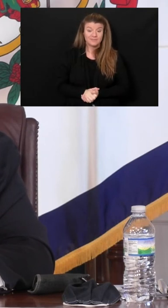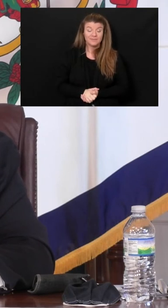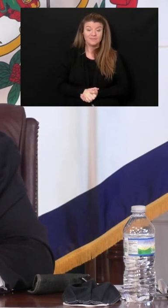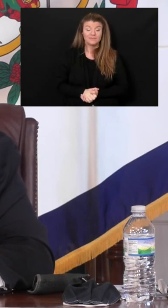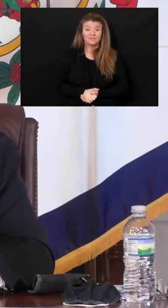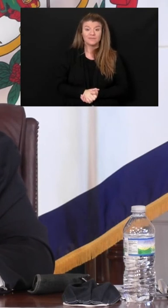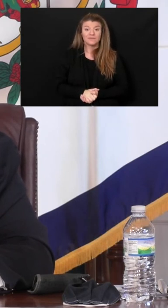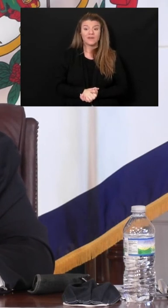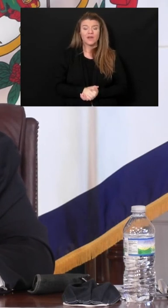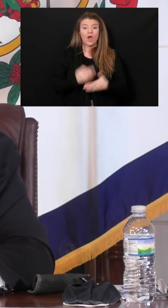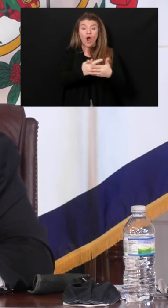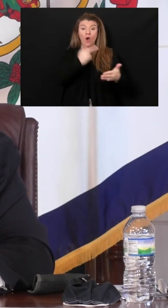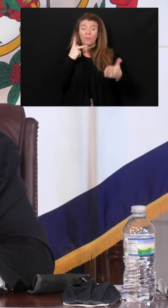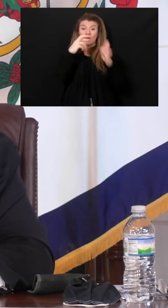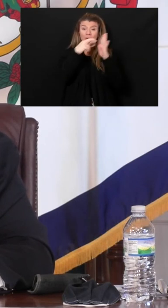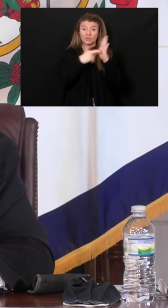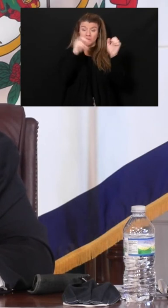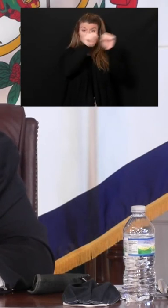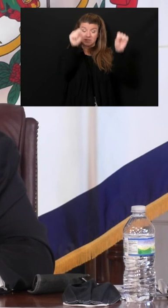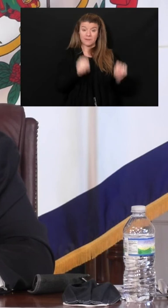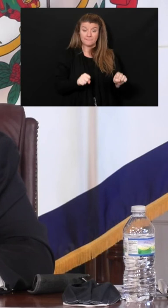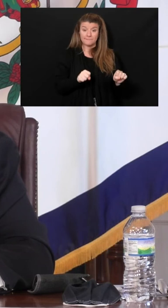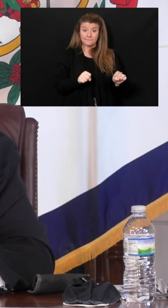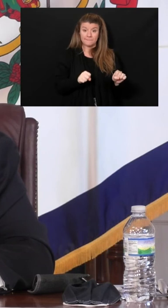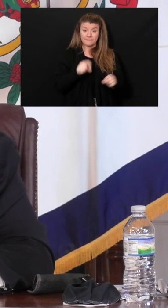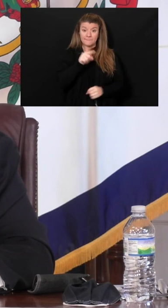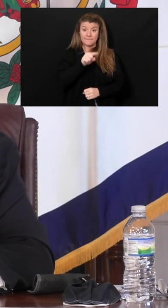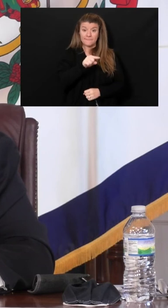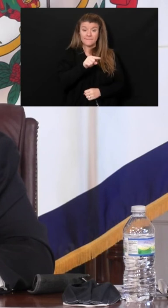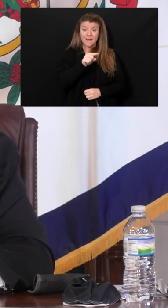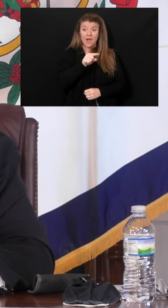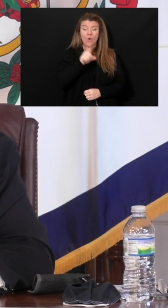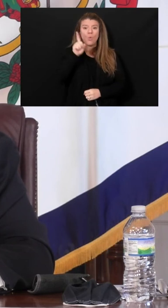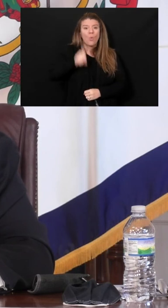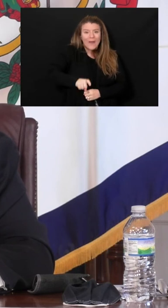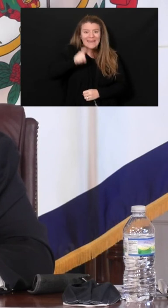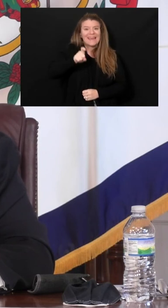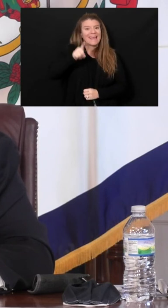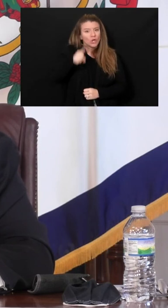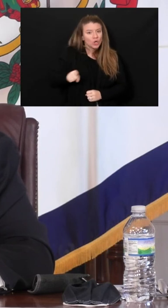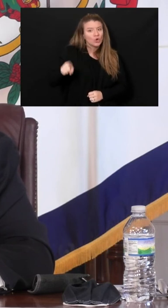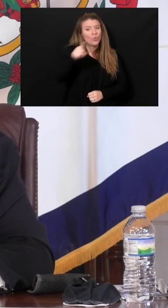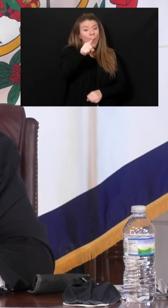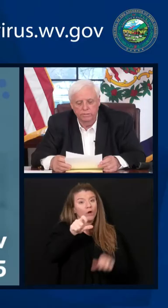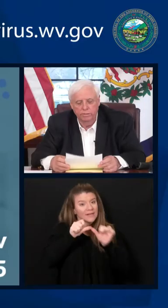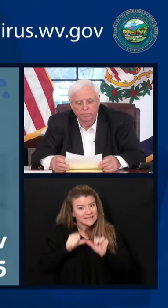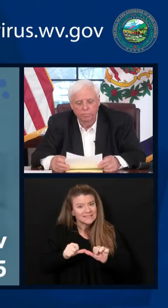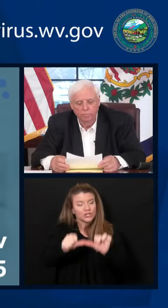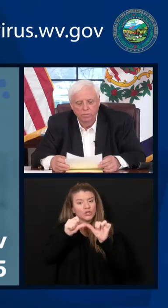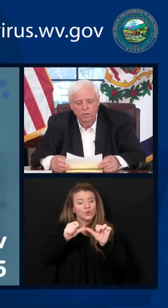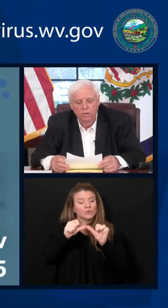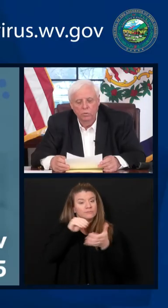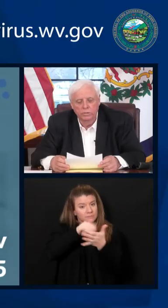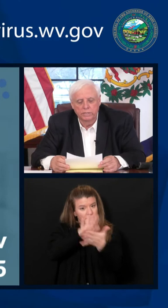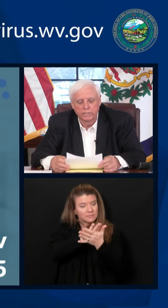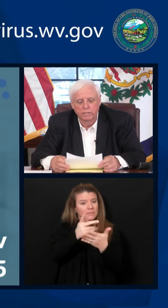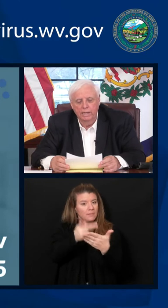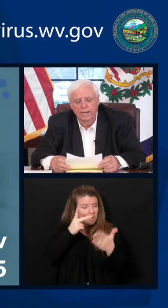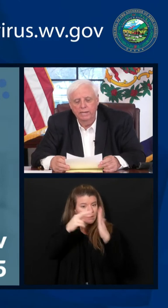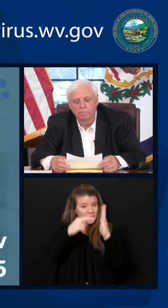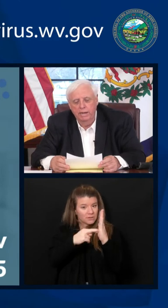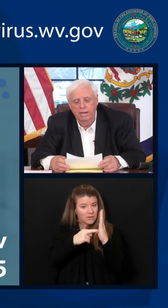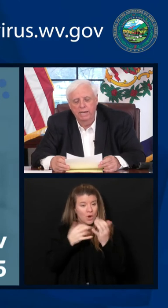On our pre-registration system, we need you to continue to pre-register. We're